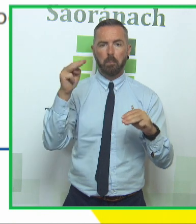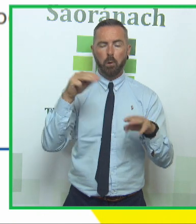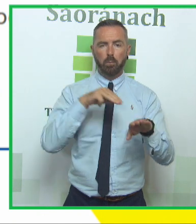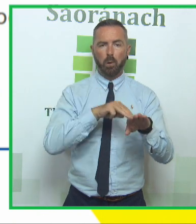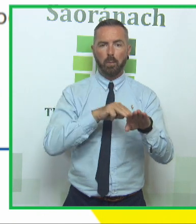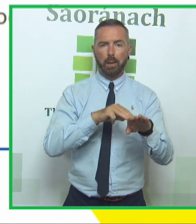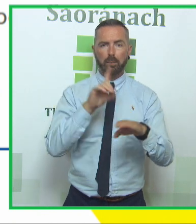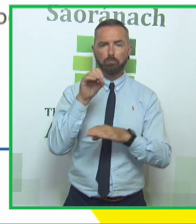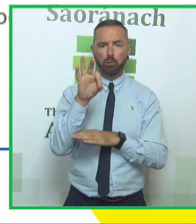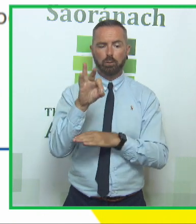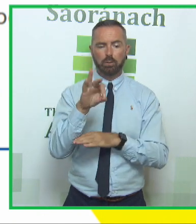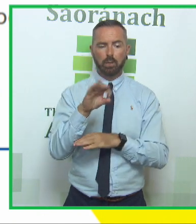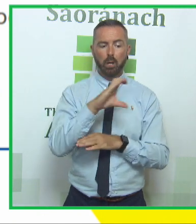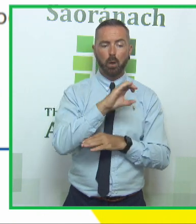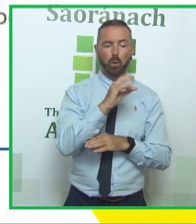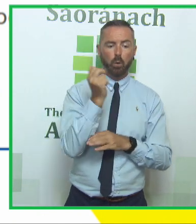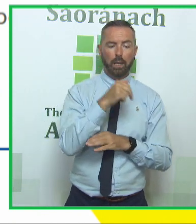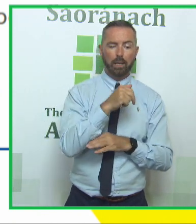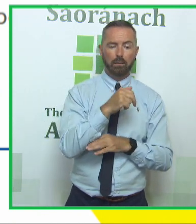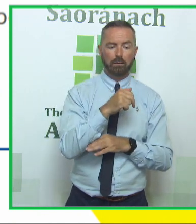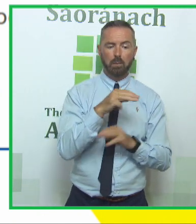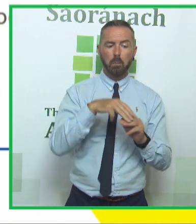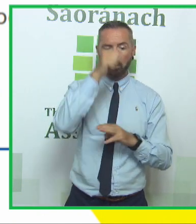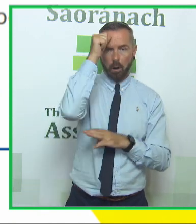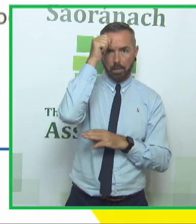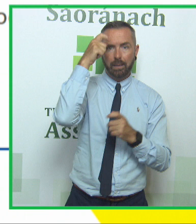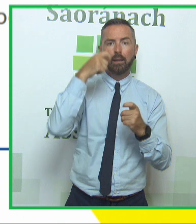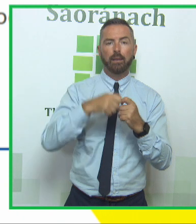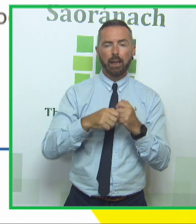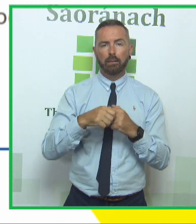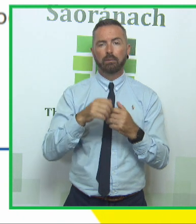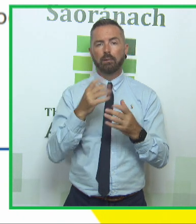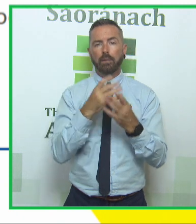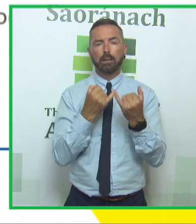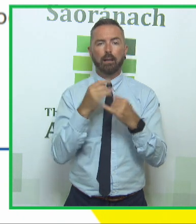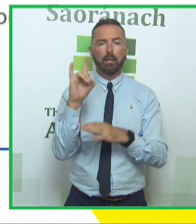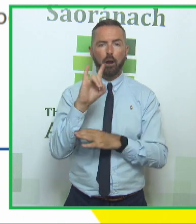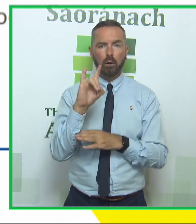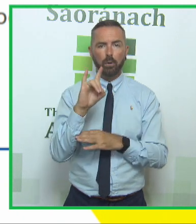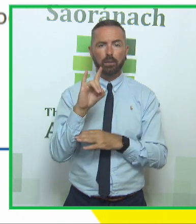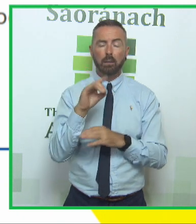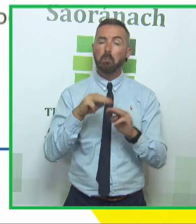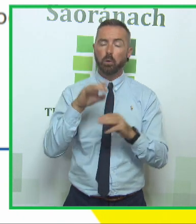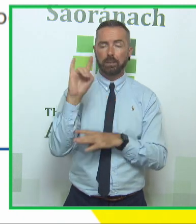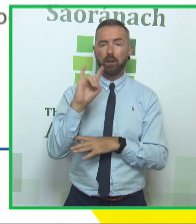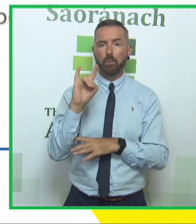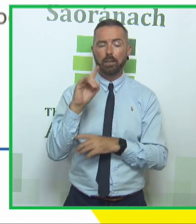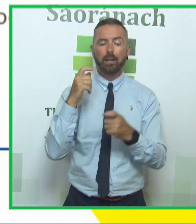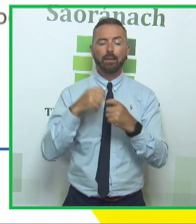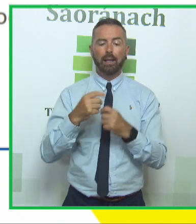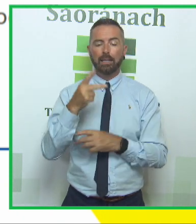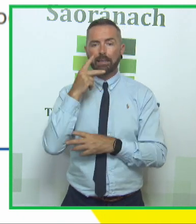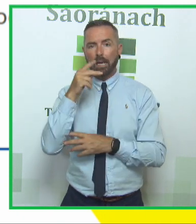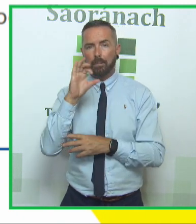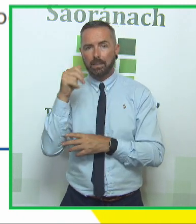can see here cocaine was the most common, followed closely by opioids, which include heroin, and in fact it's mostly heroin, then cannabis,